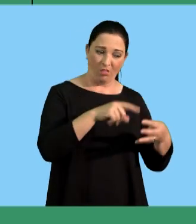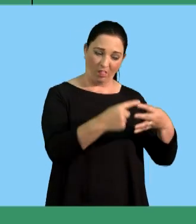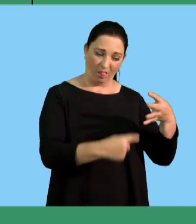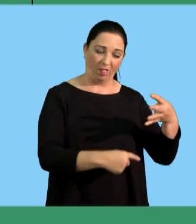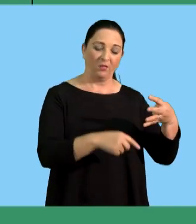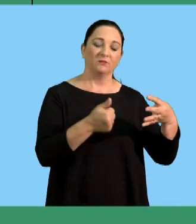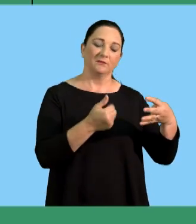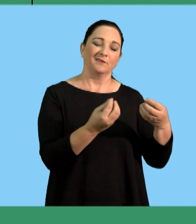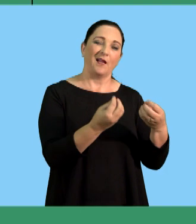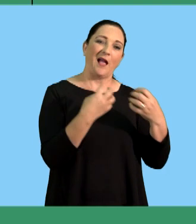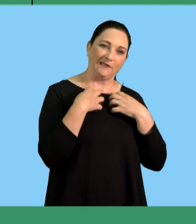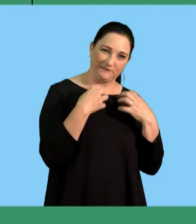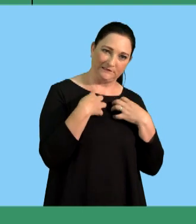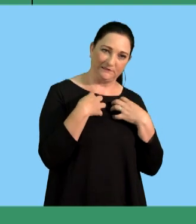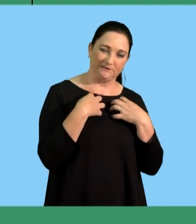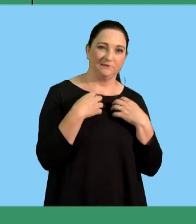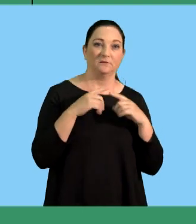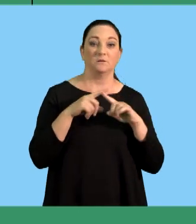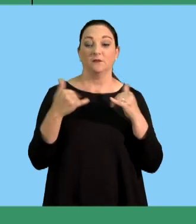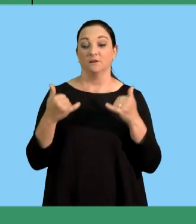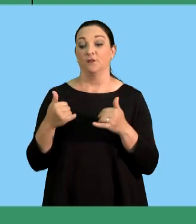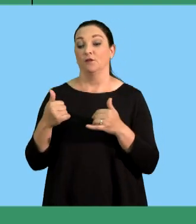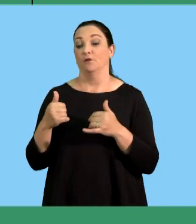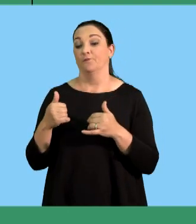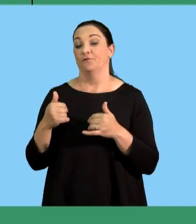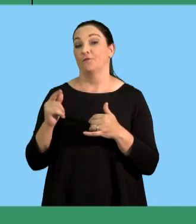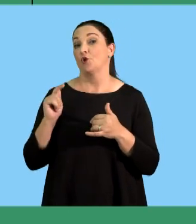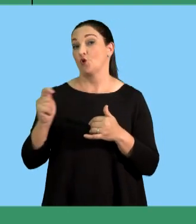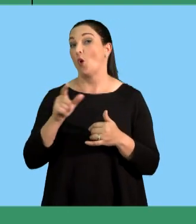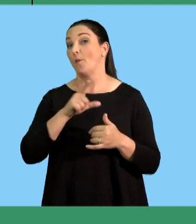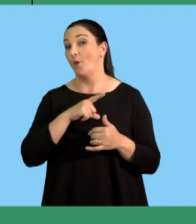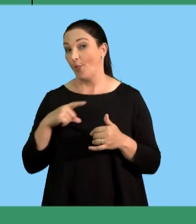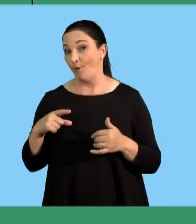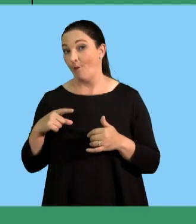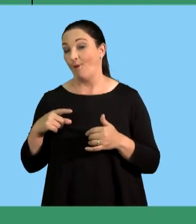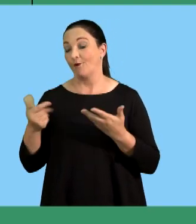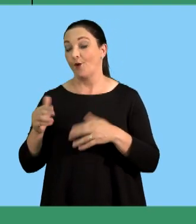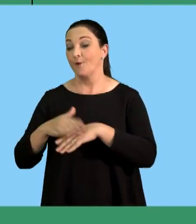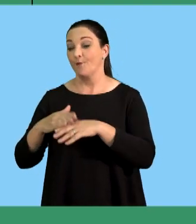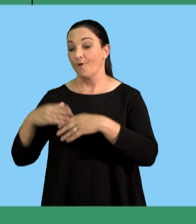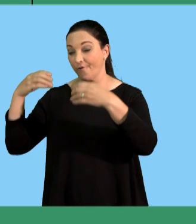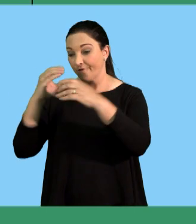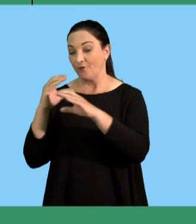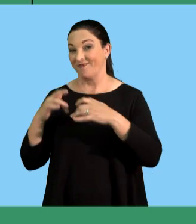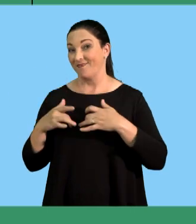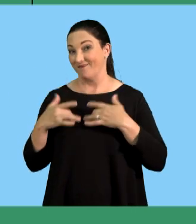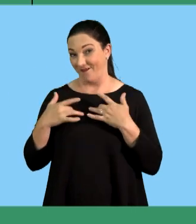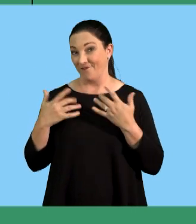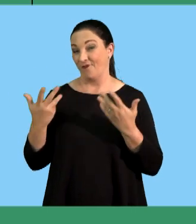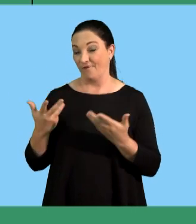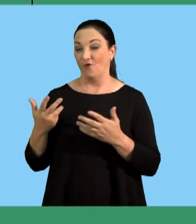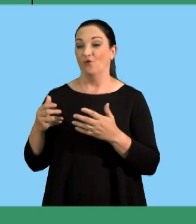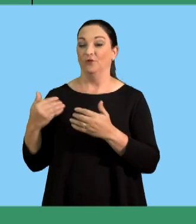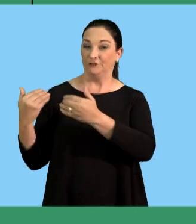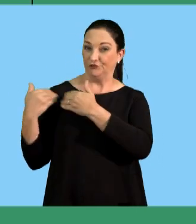do with an asset. But when you're looking into your long-term, they are mostly applicable to human lives and the principle